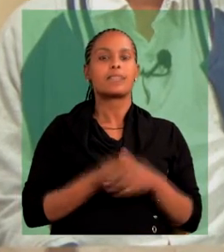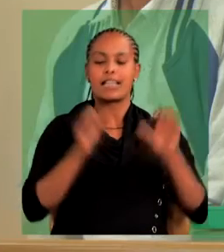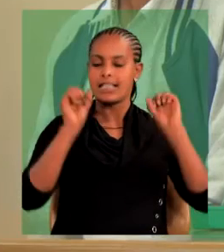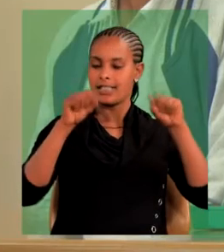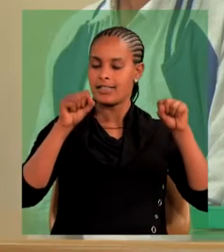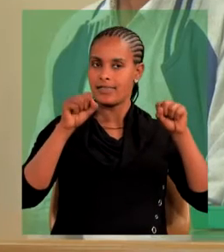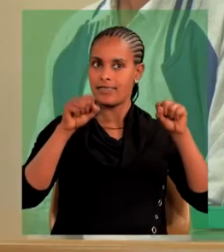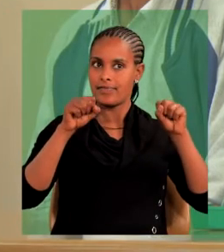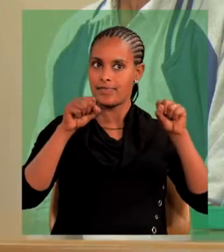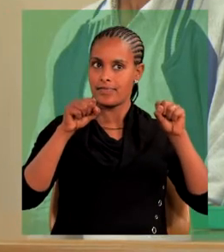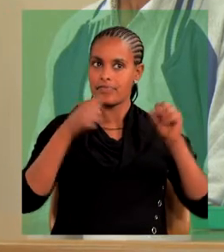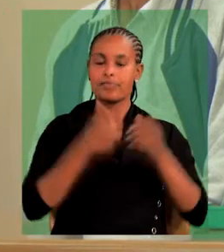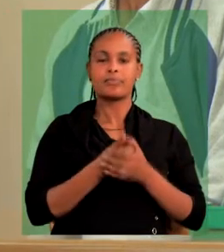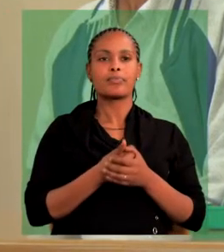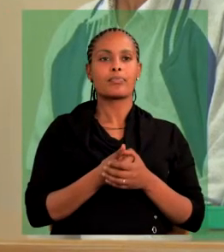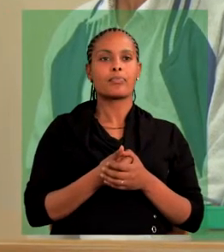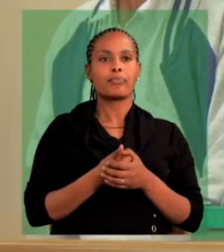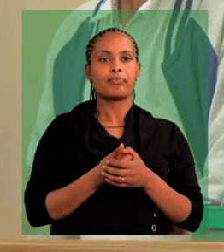Yes.